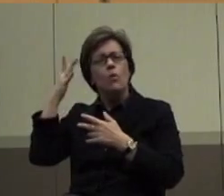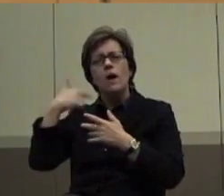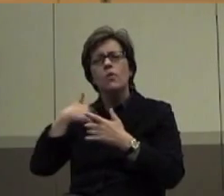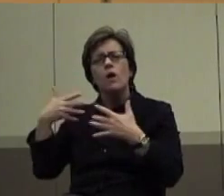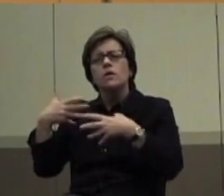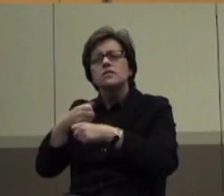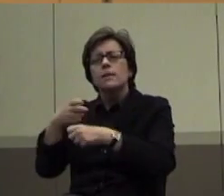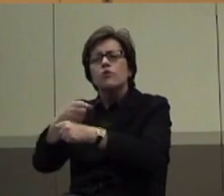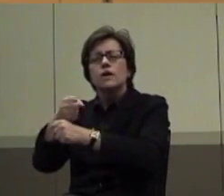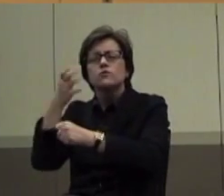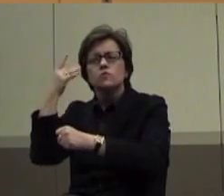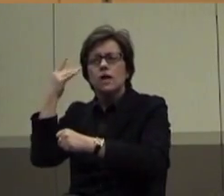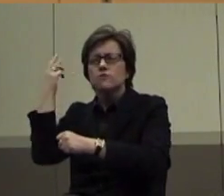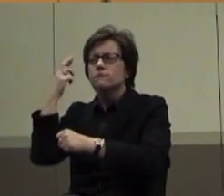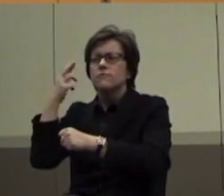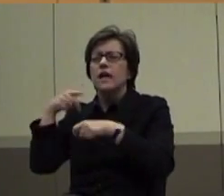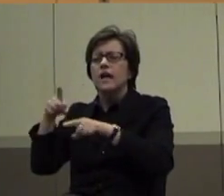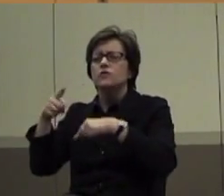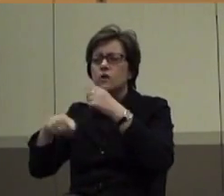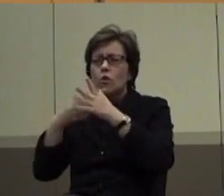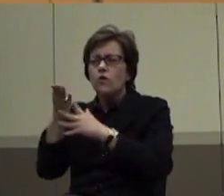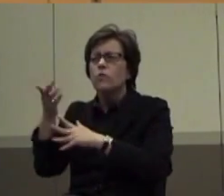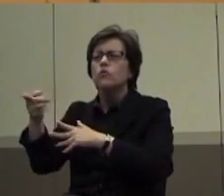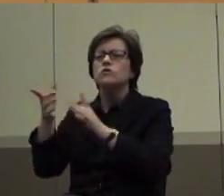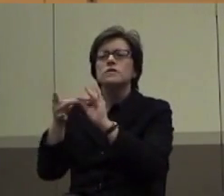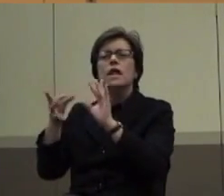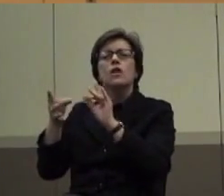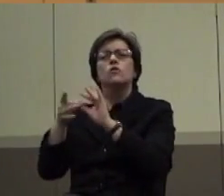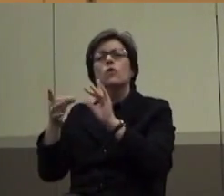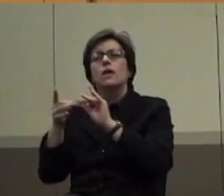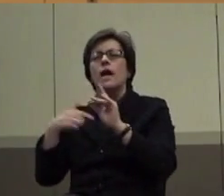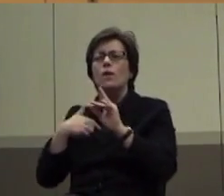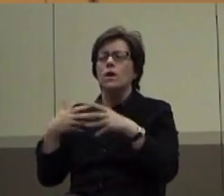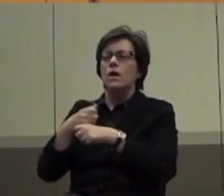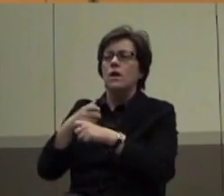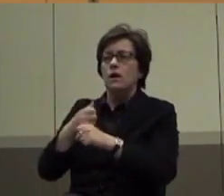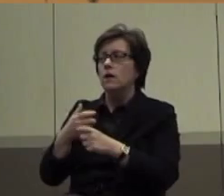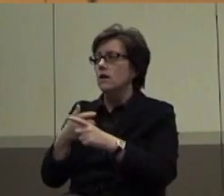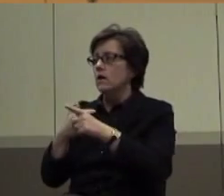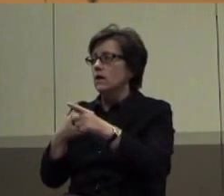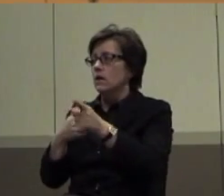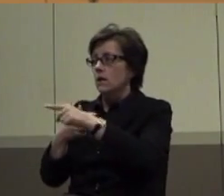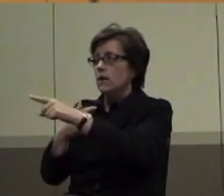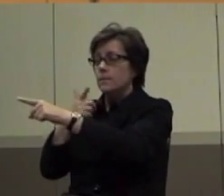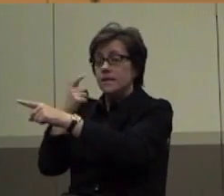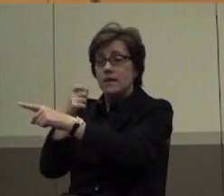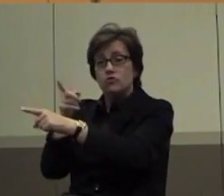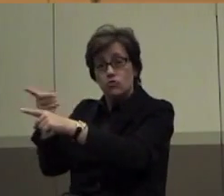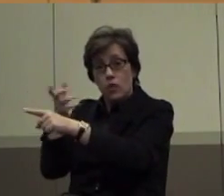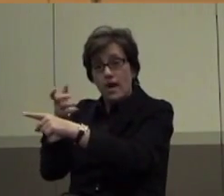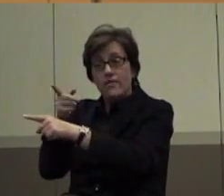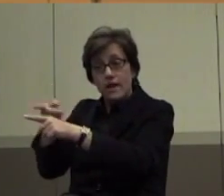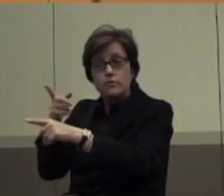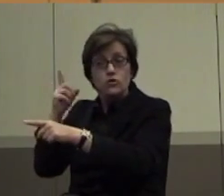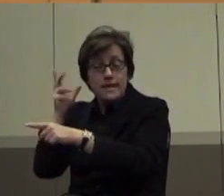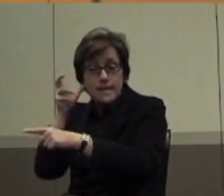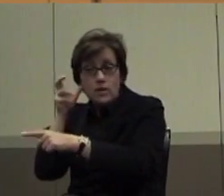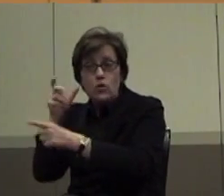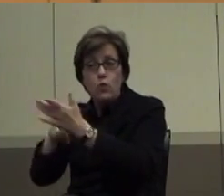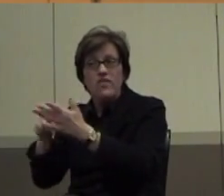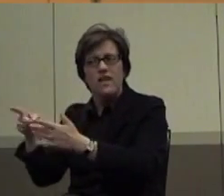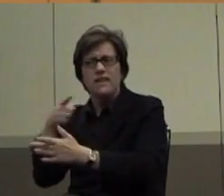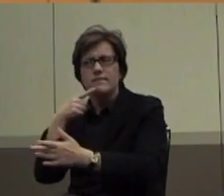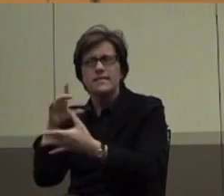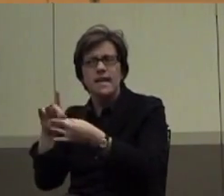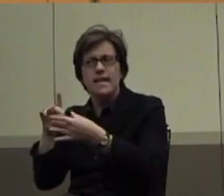summarize as we're going through things? You want them to hear what they've been saying. You want to repeat it back to them so